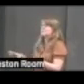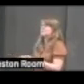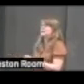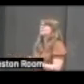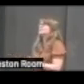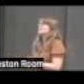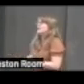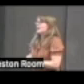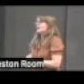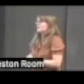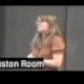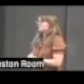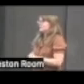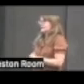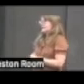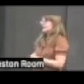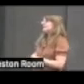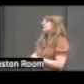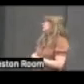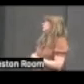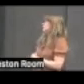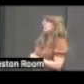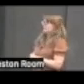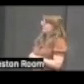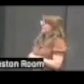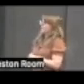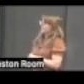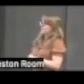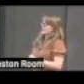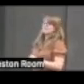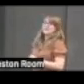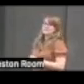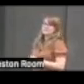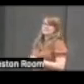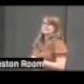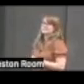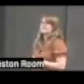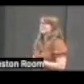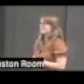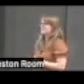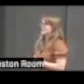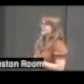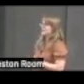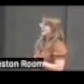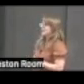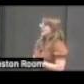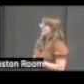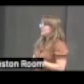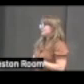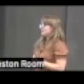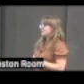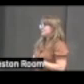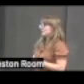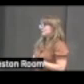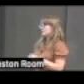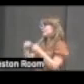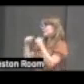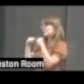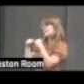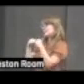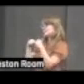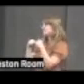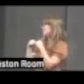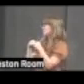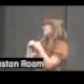males interact. And so it took me a really long time, 5 years, to convince them that I wanted to see if we could give